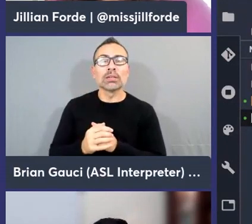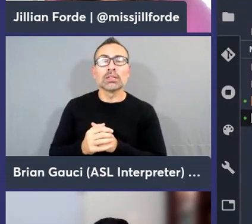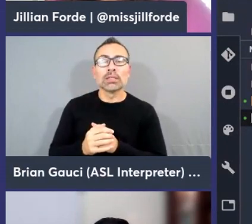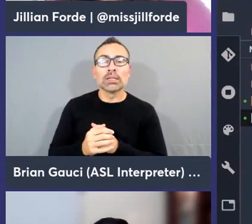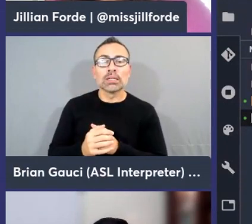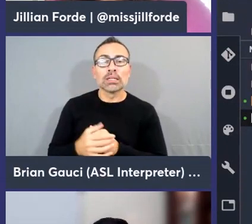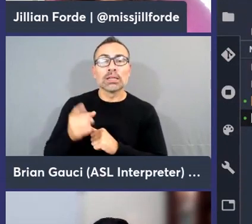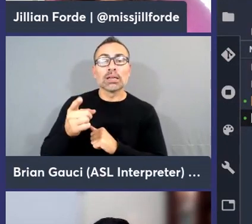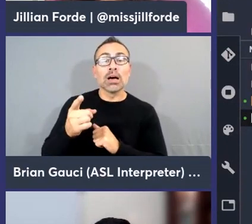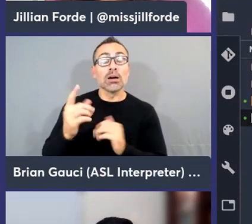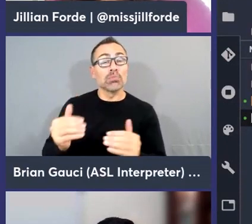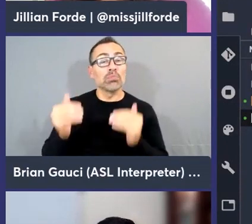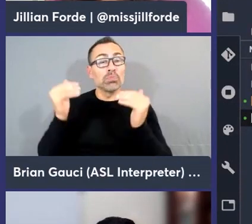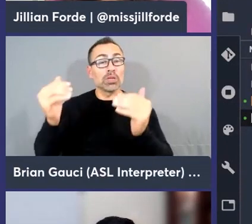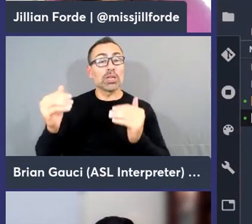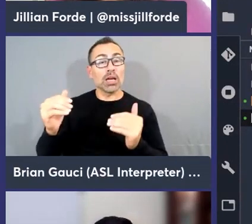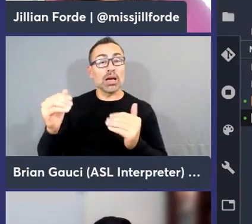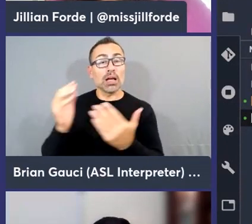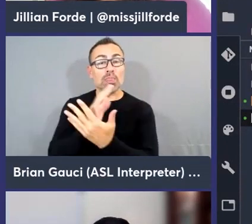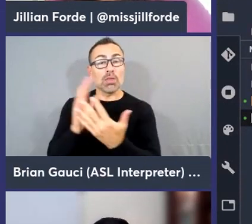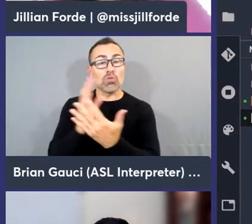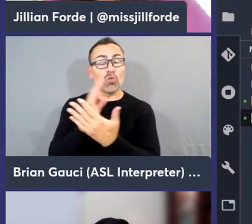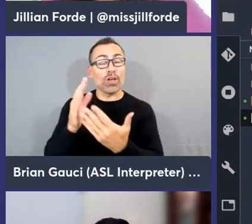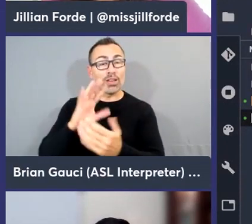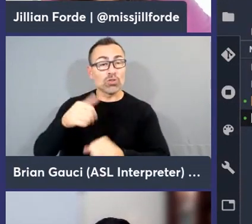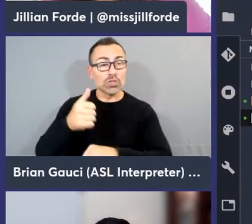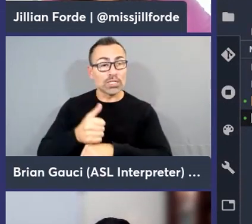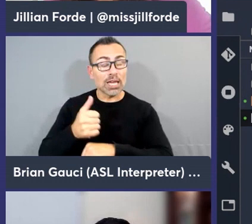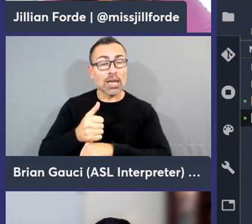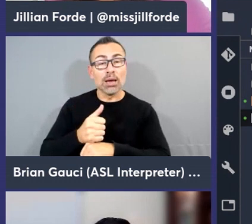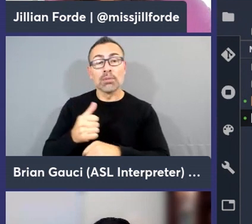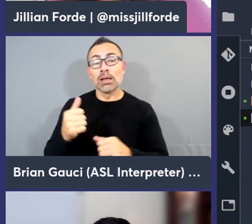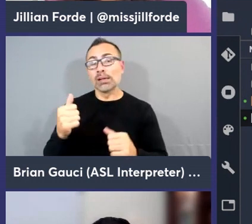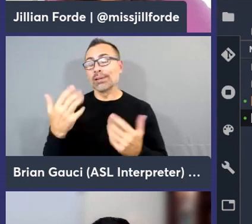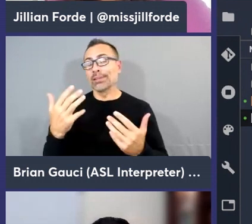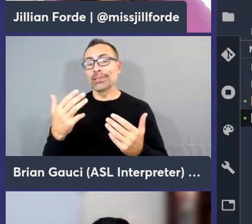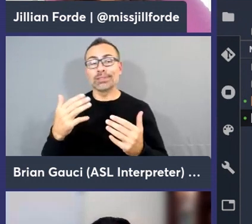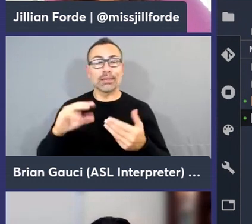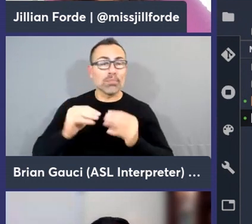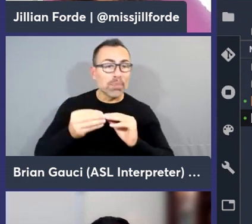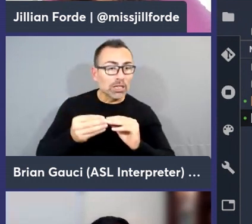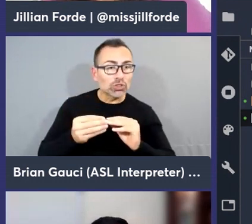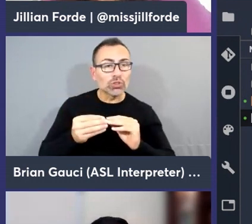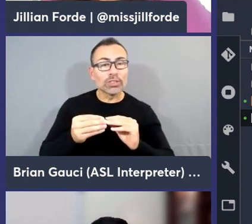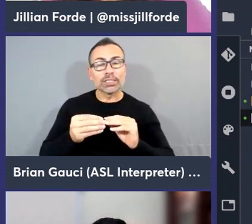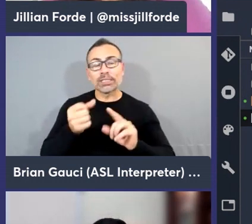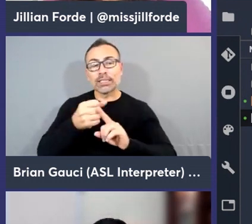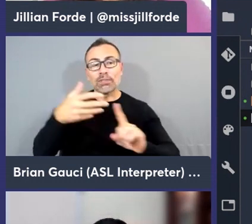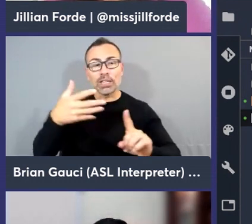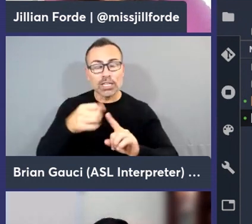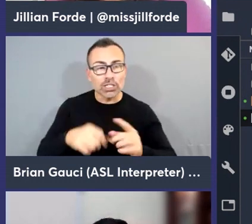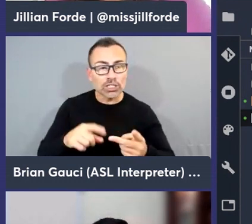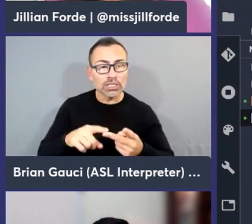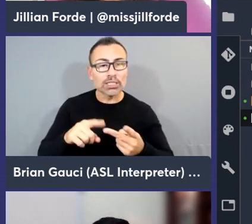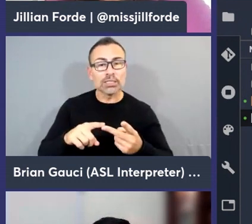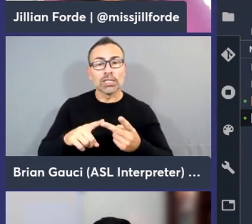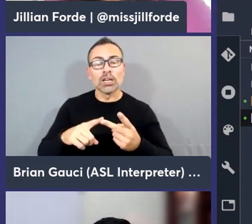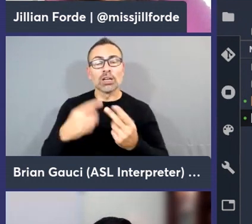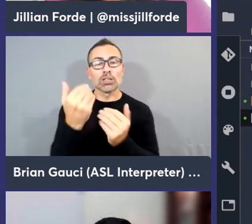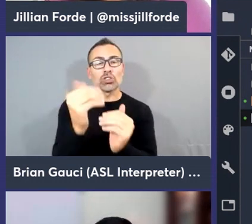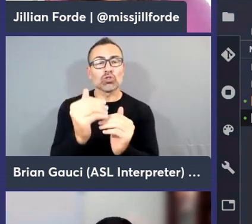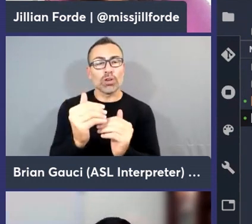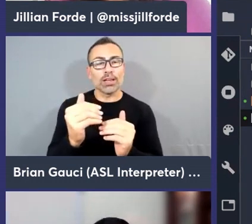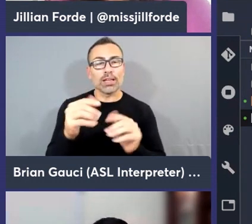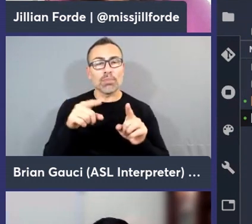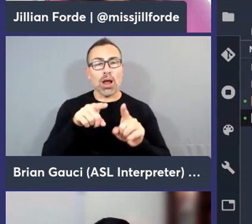ranges, you specify the metric definitions, the constrain the parallelism, constrain the number of jobs you want to